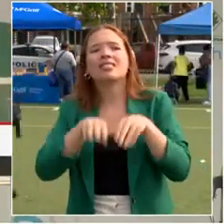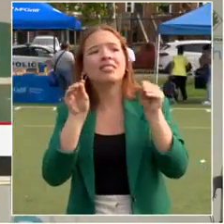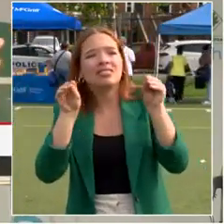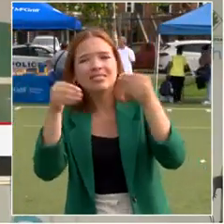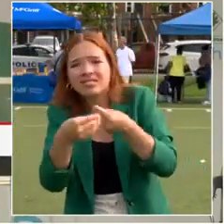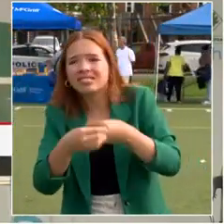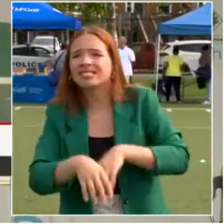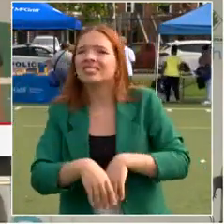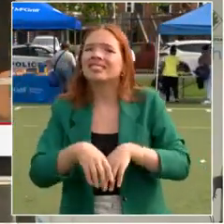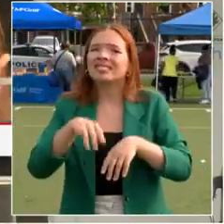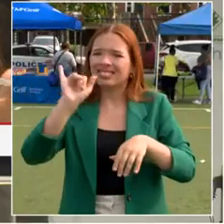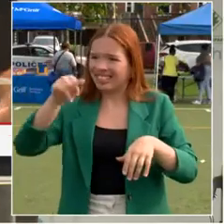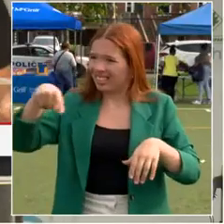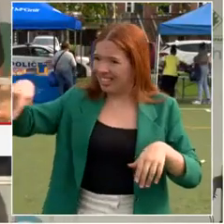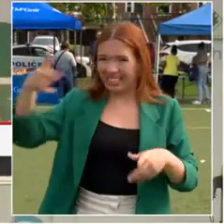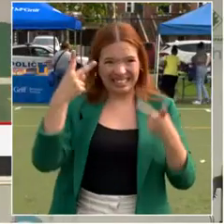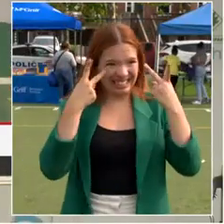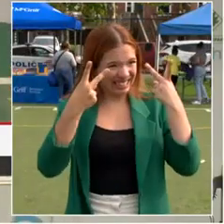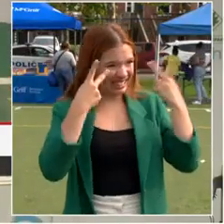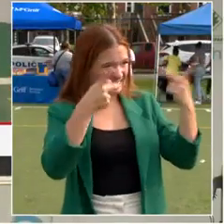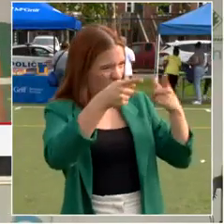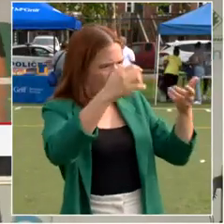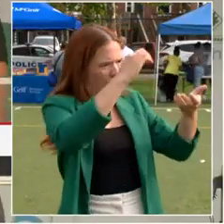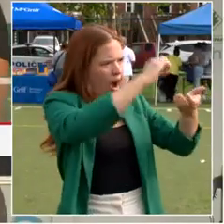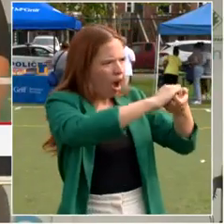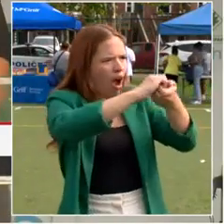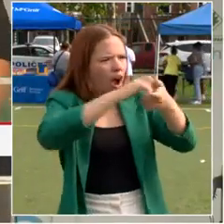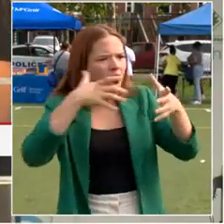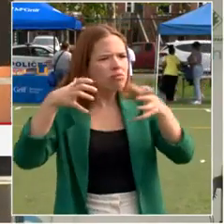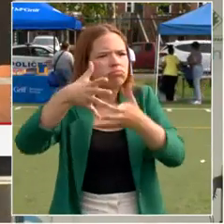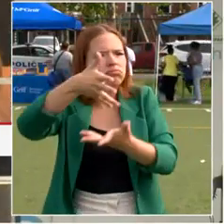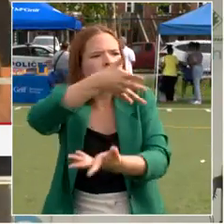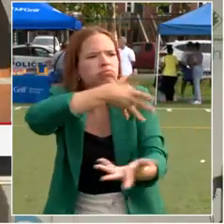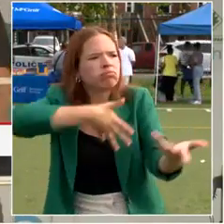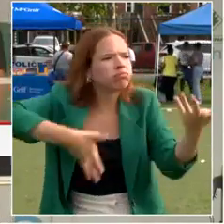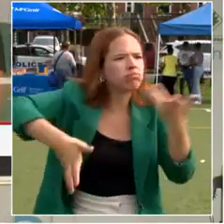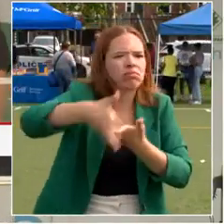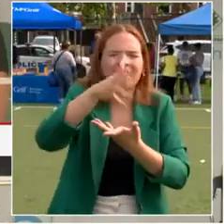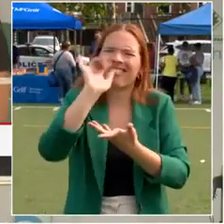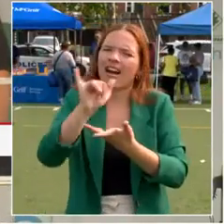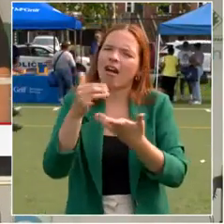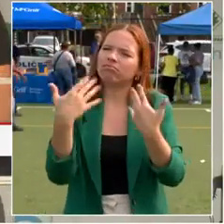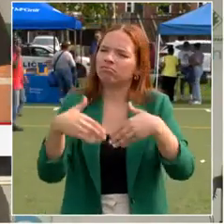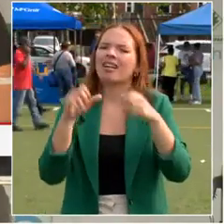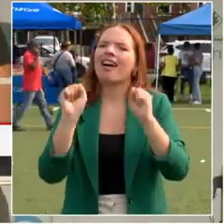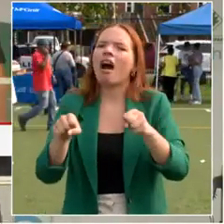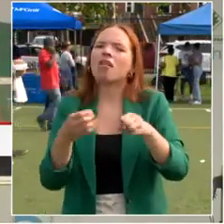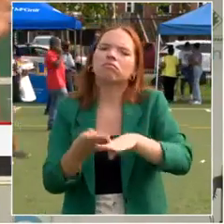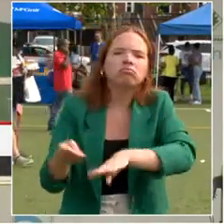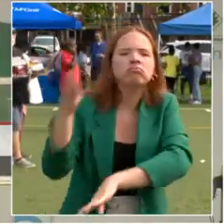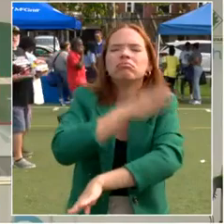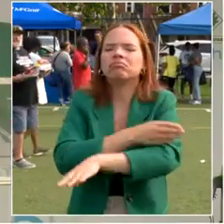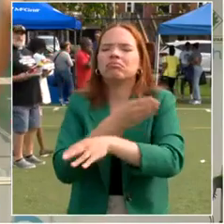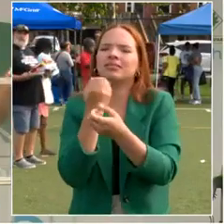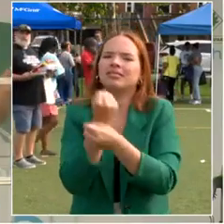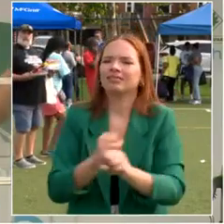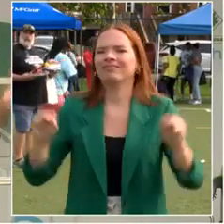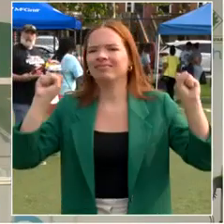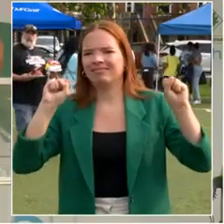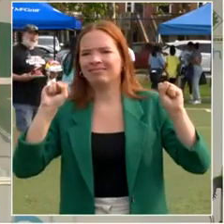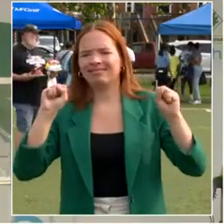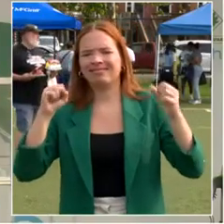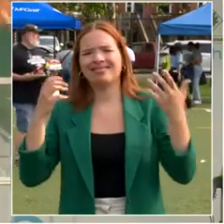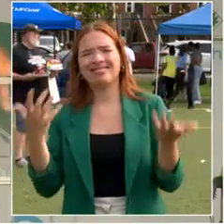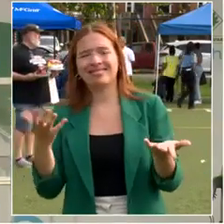together committed to making our communities safer. So one of the things that I know to be true about DC is that it's filled with